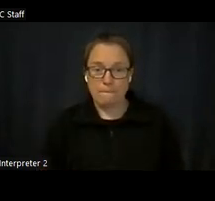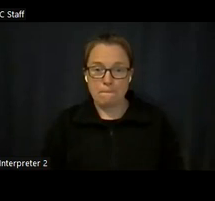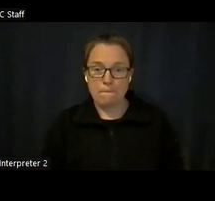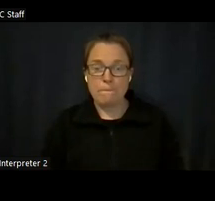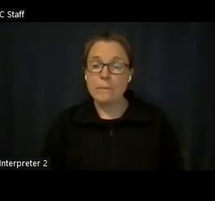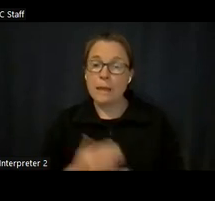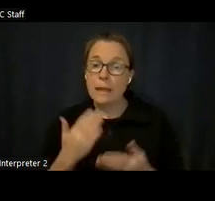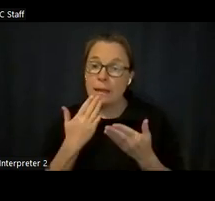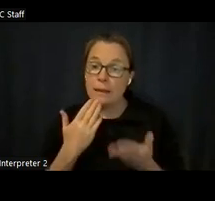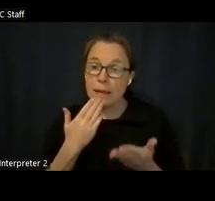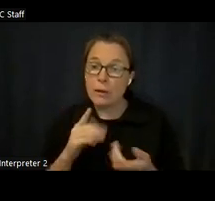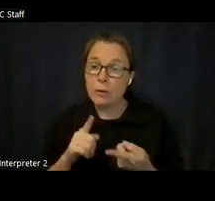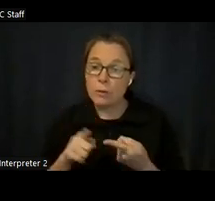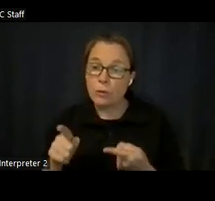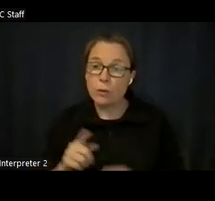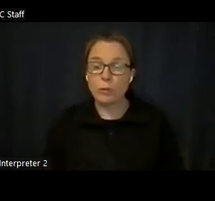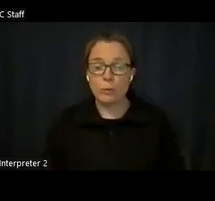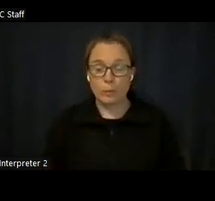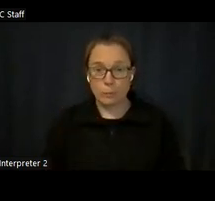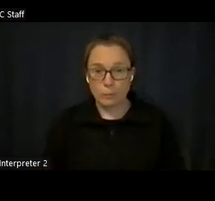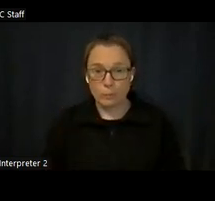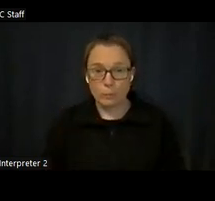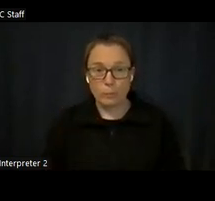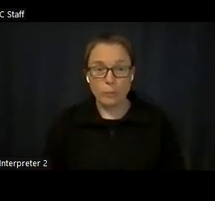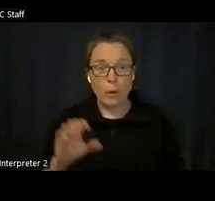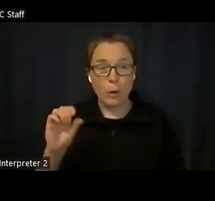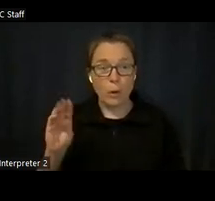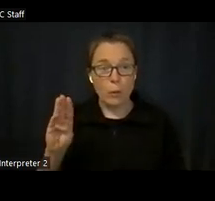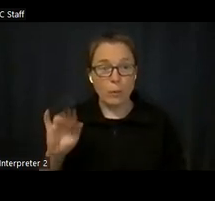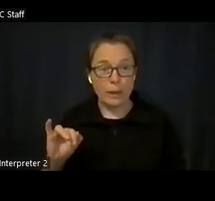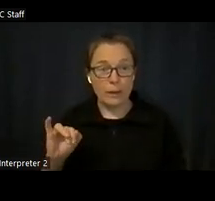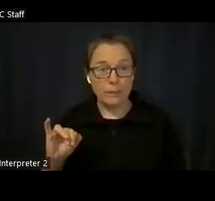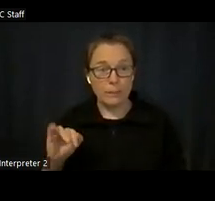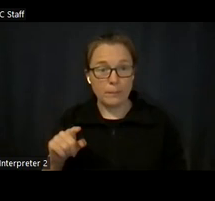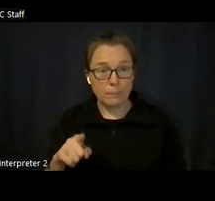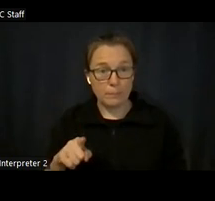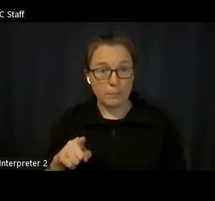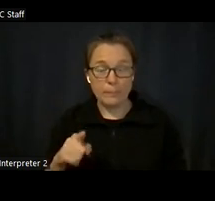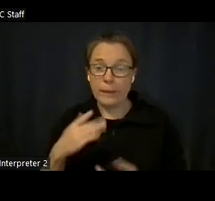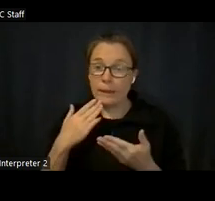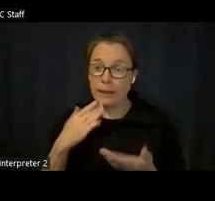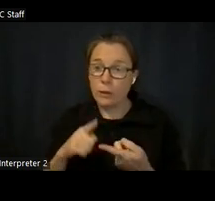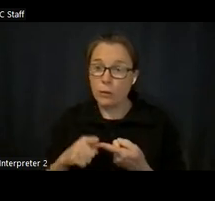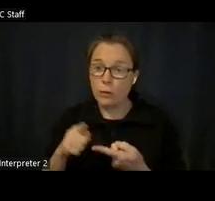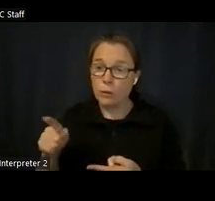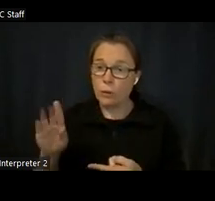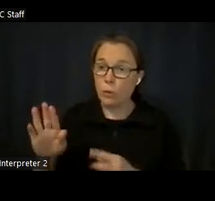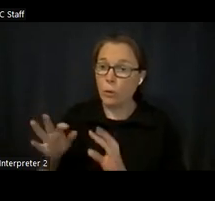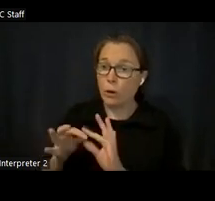Thank you, Commissioner Cherie. Co-chair Obi. Yeah, thank you, Cherie, for that comment as